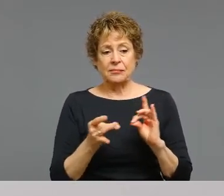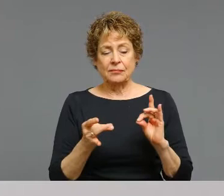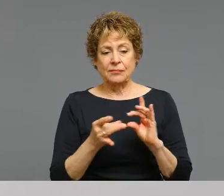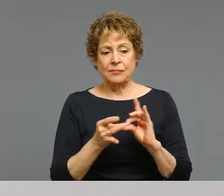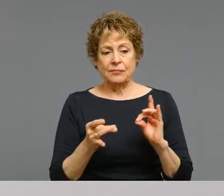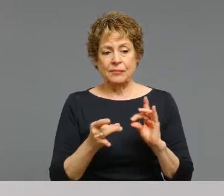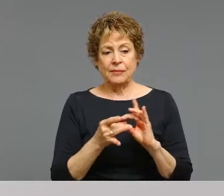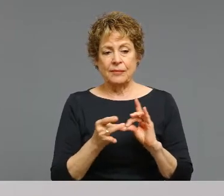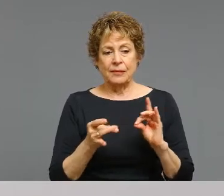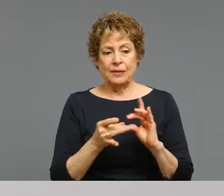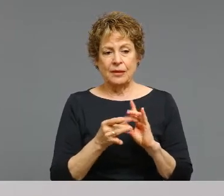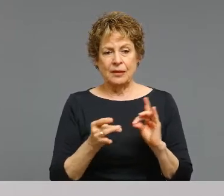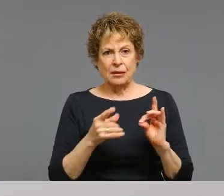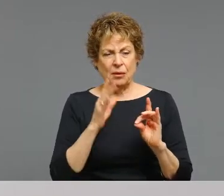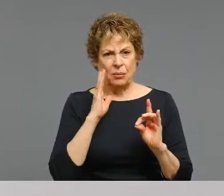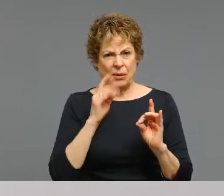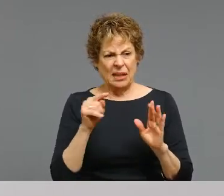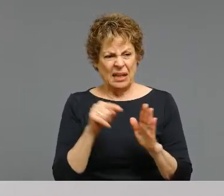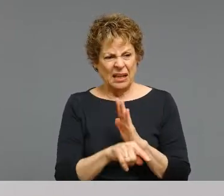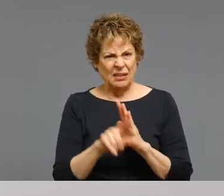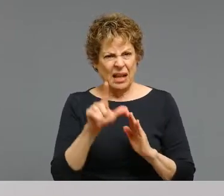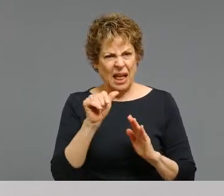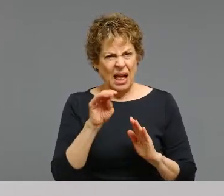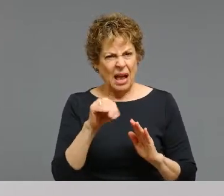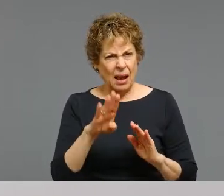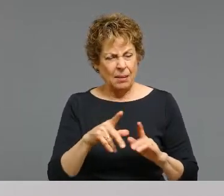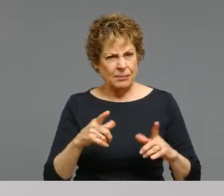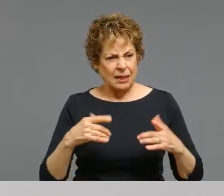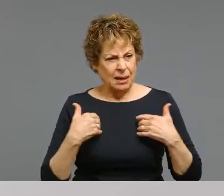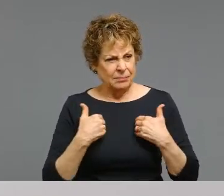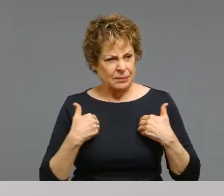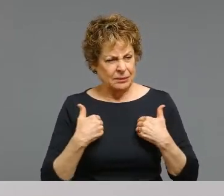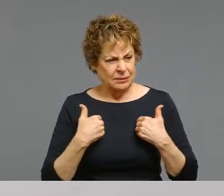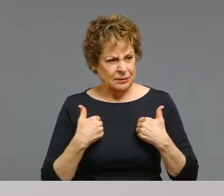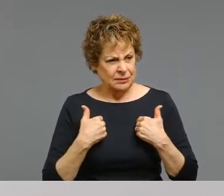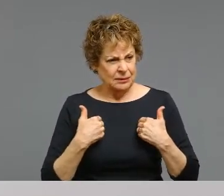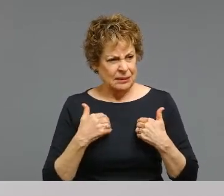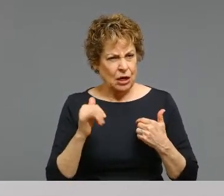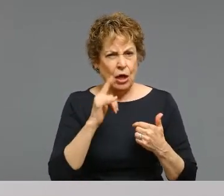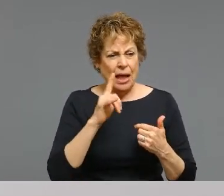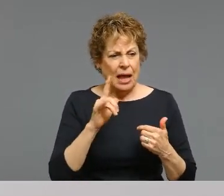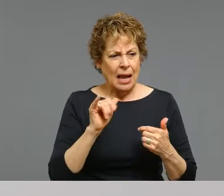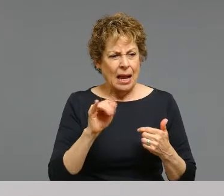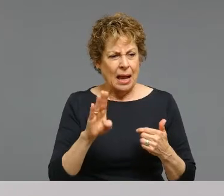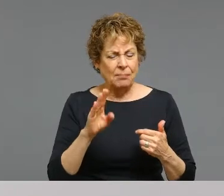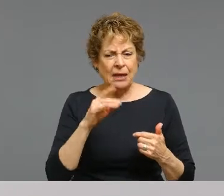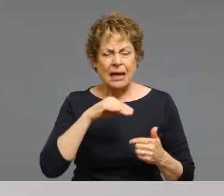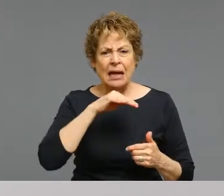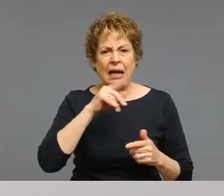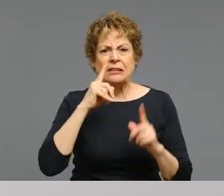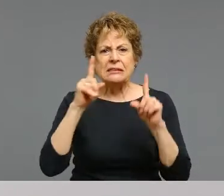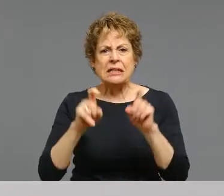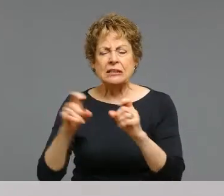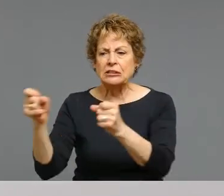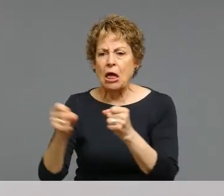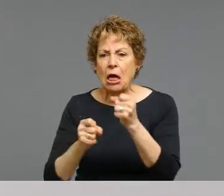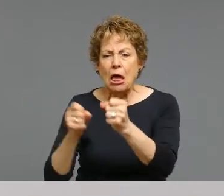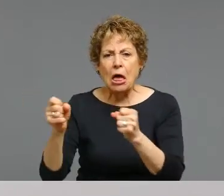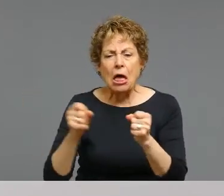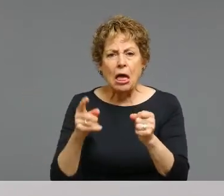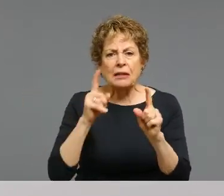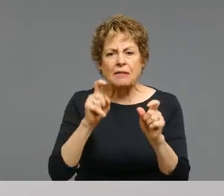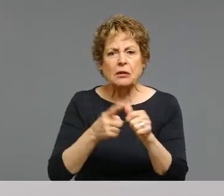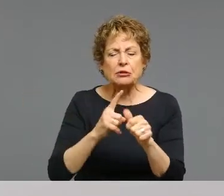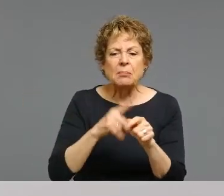experimental stages, and said people are being treated like guinea pigs. These are his words. So tell me